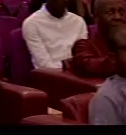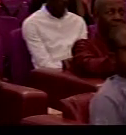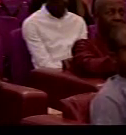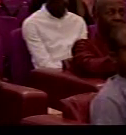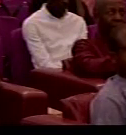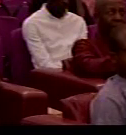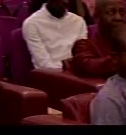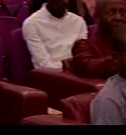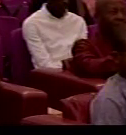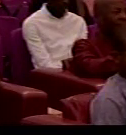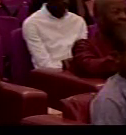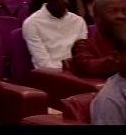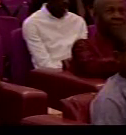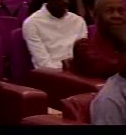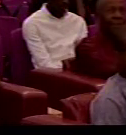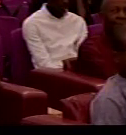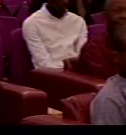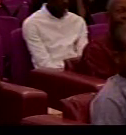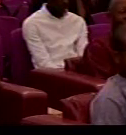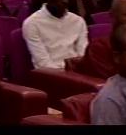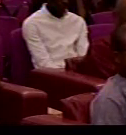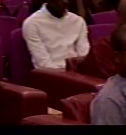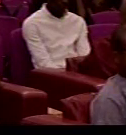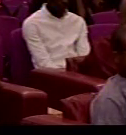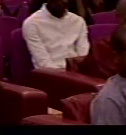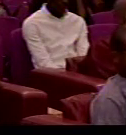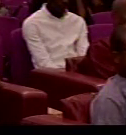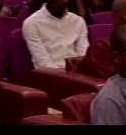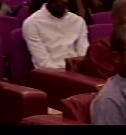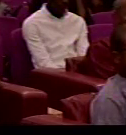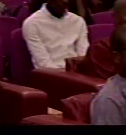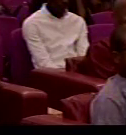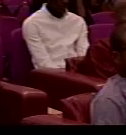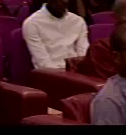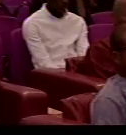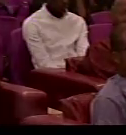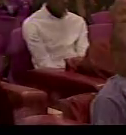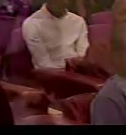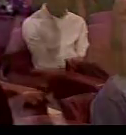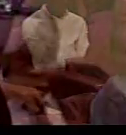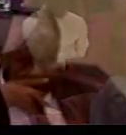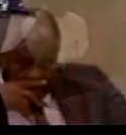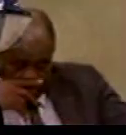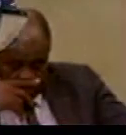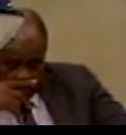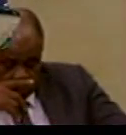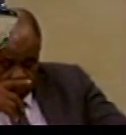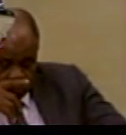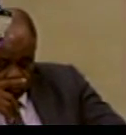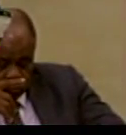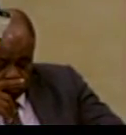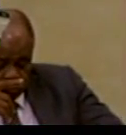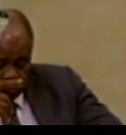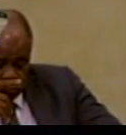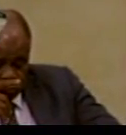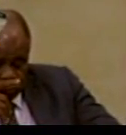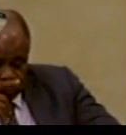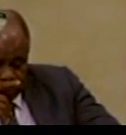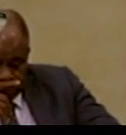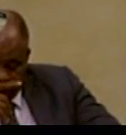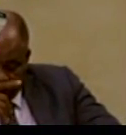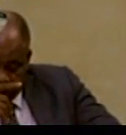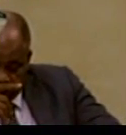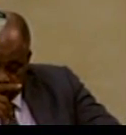thank you. We worship you. We give you all the glory. We give you the adoration, bringing us before your presence